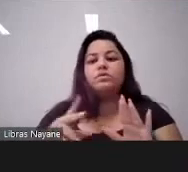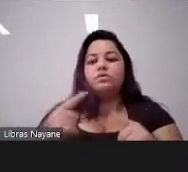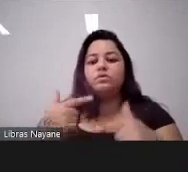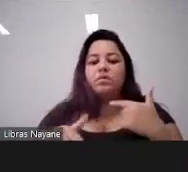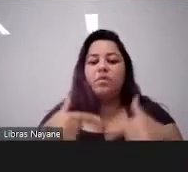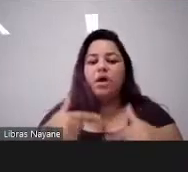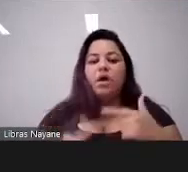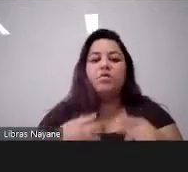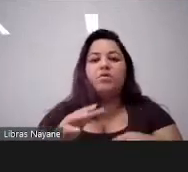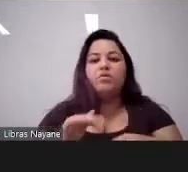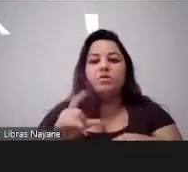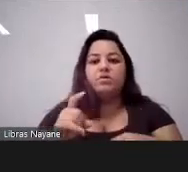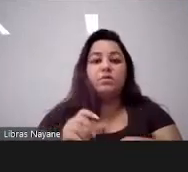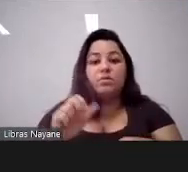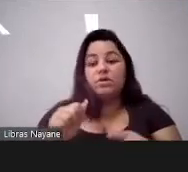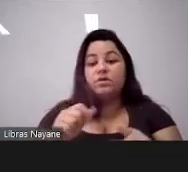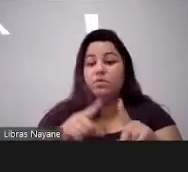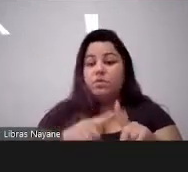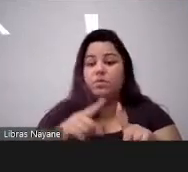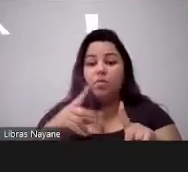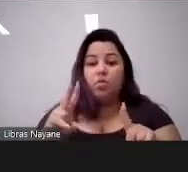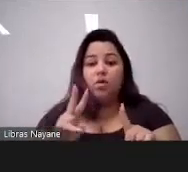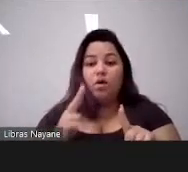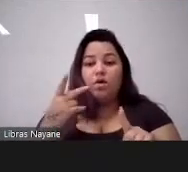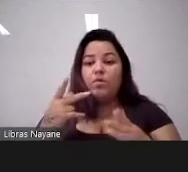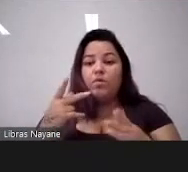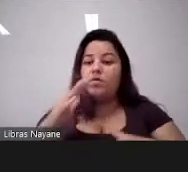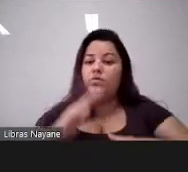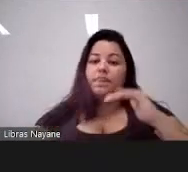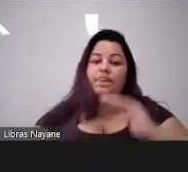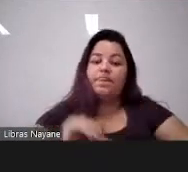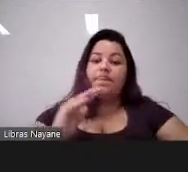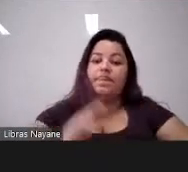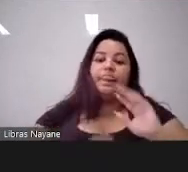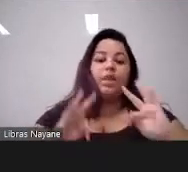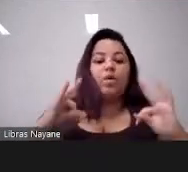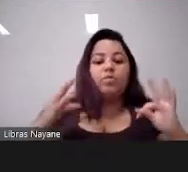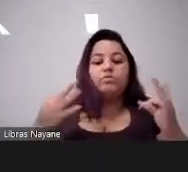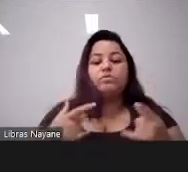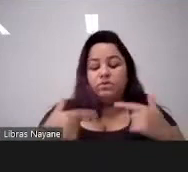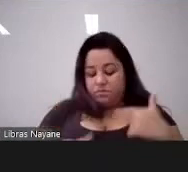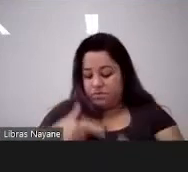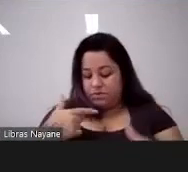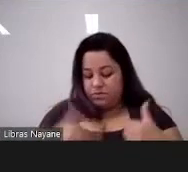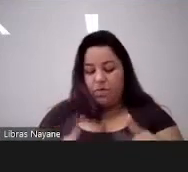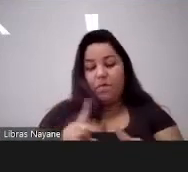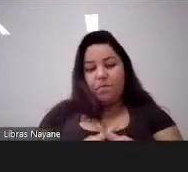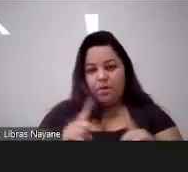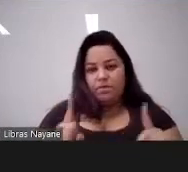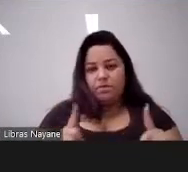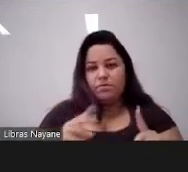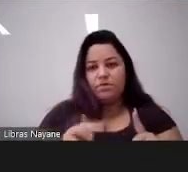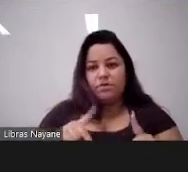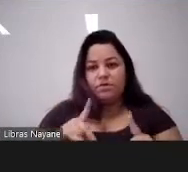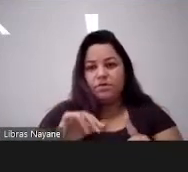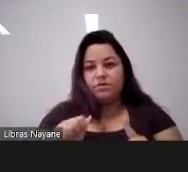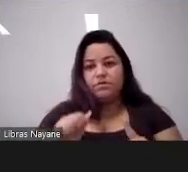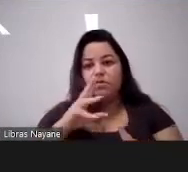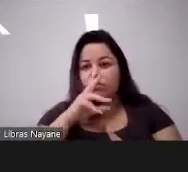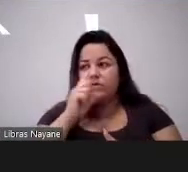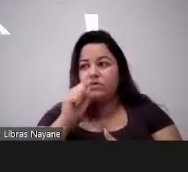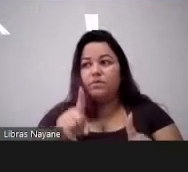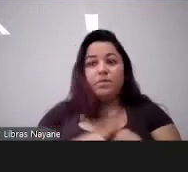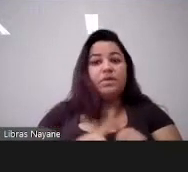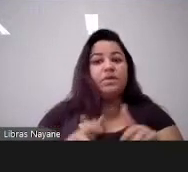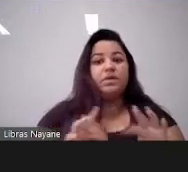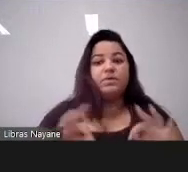as if it was a job. This doesn't go for every profession, but